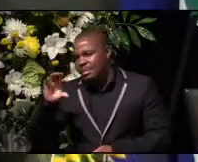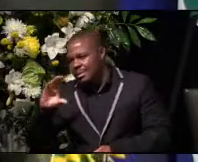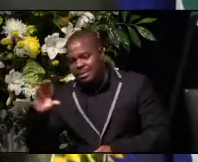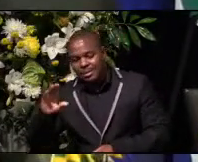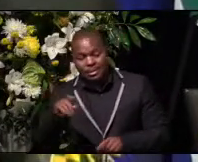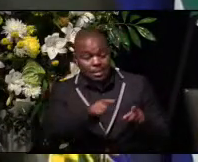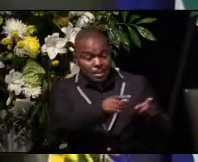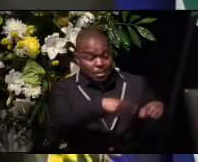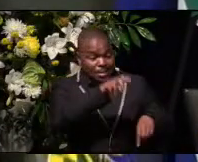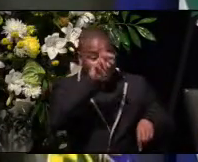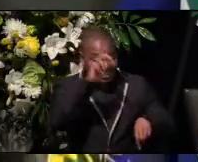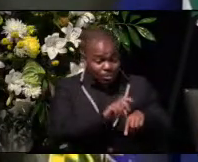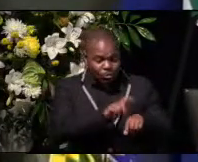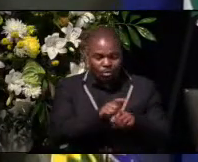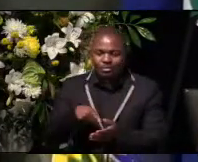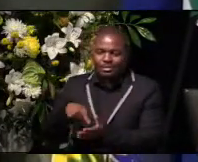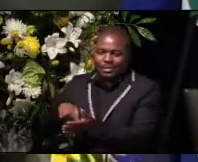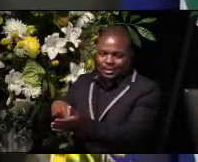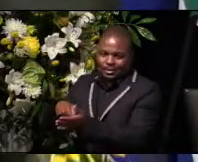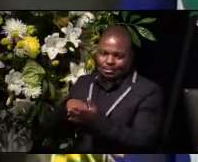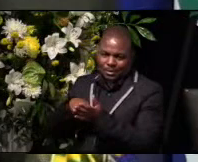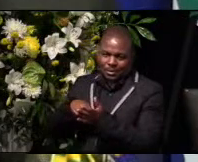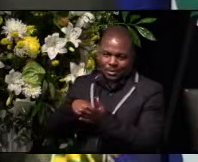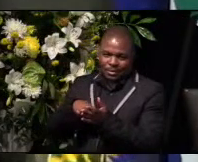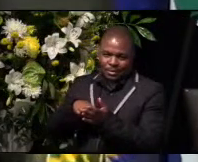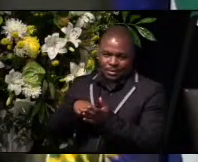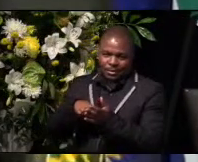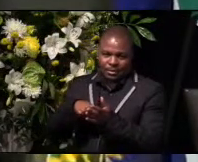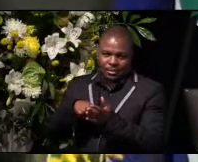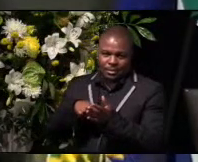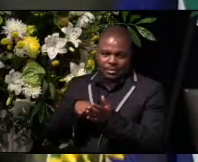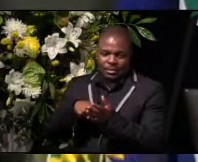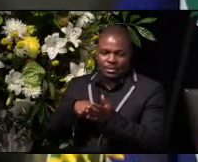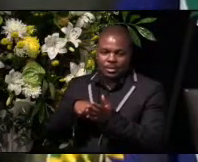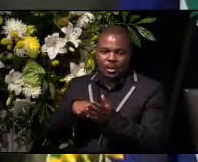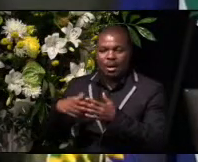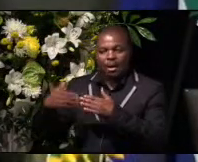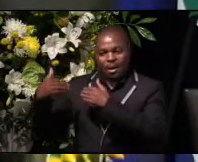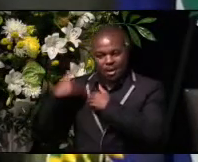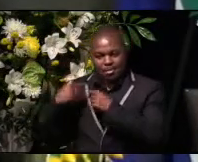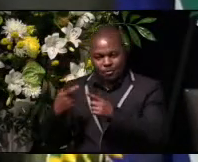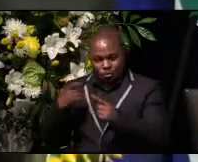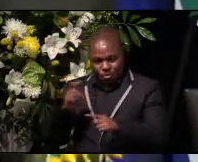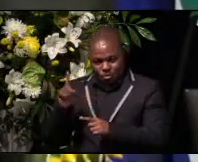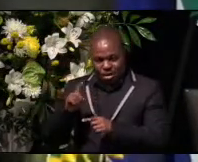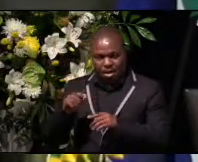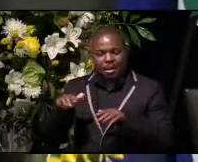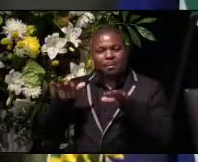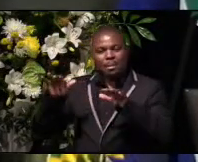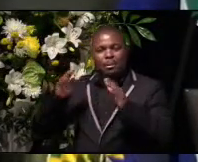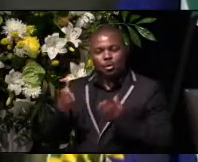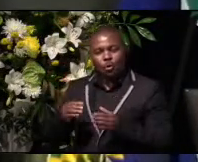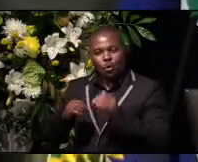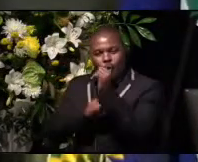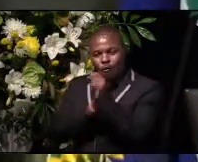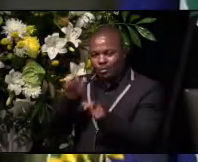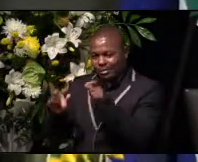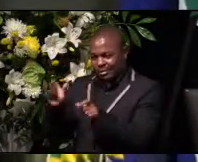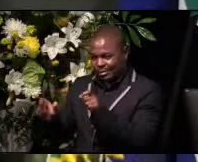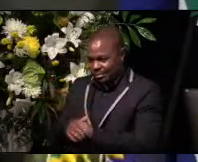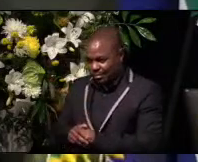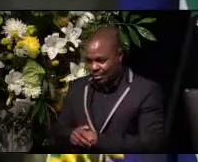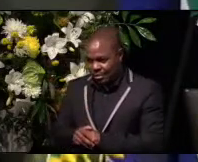the first instance accountability about the performance from public officials so if many people are saying but